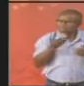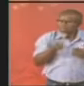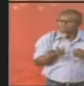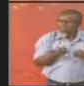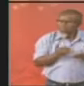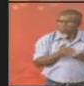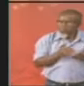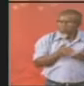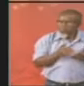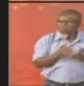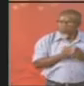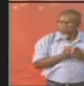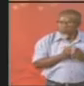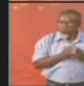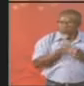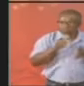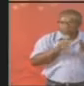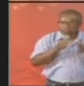some